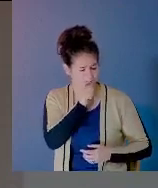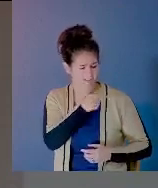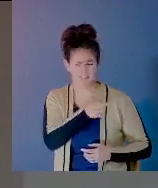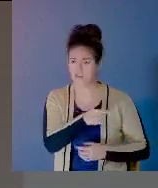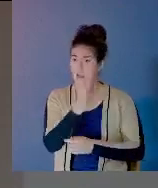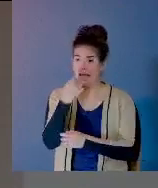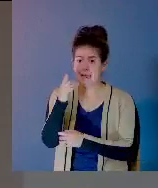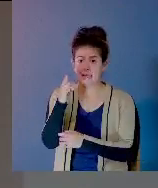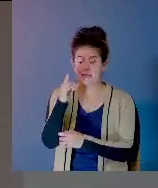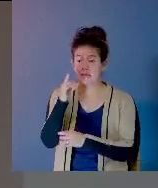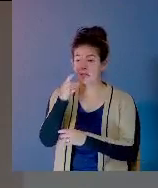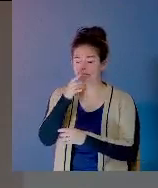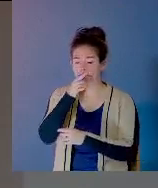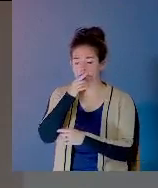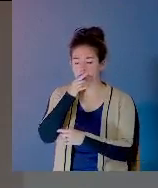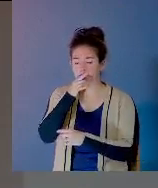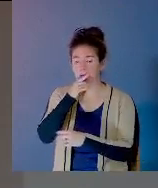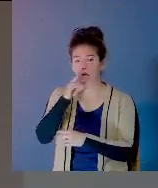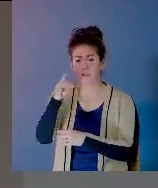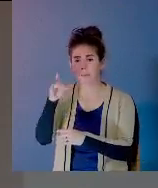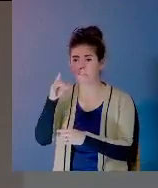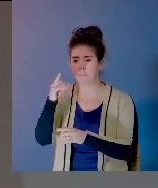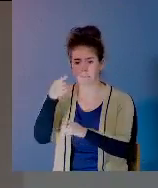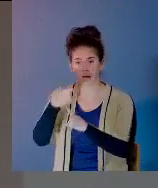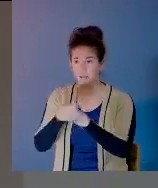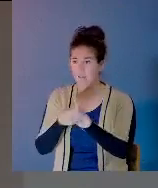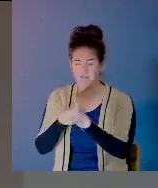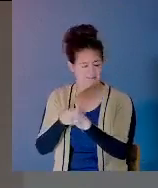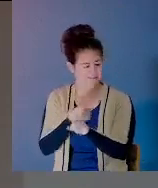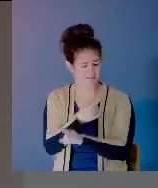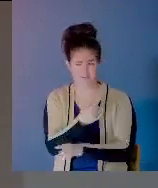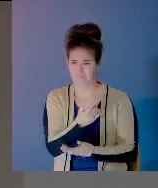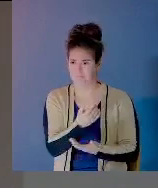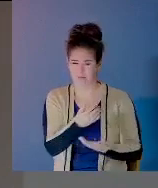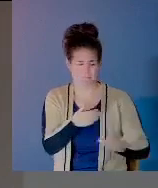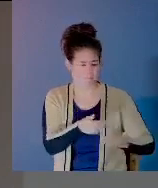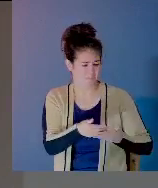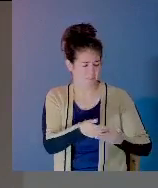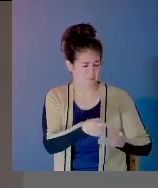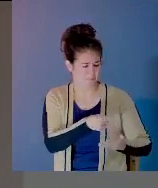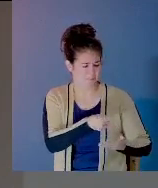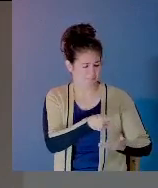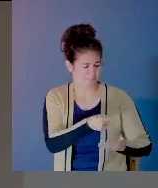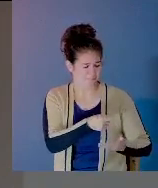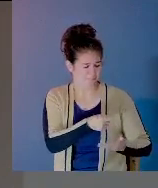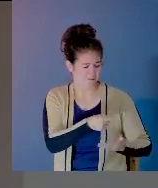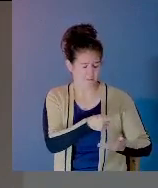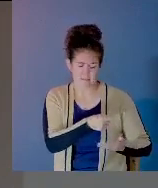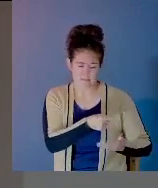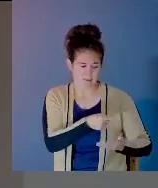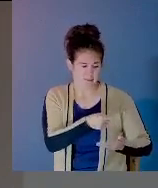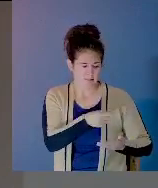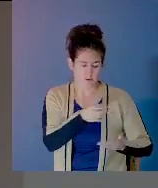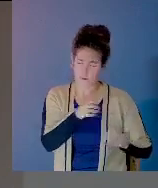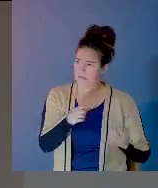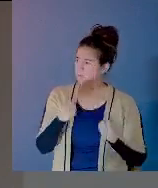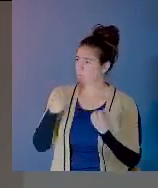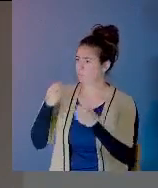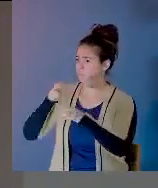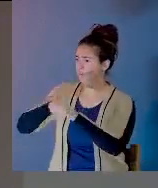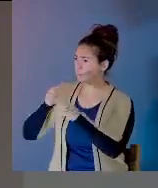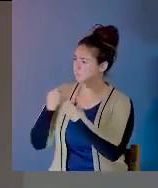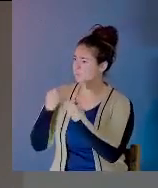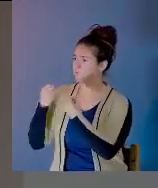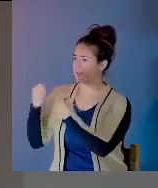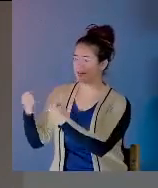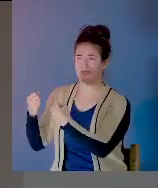18-month-old child was going through. And I remember getting in the car as we were driving back to Santa Fe because we had to get back and just crying